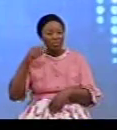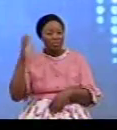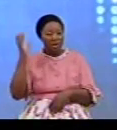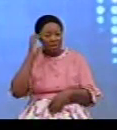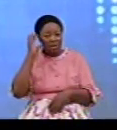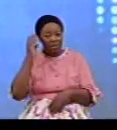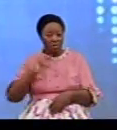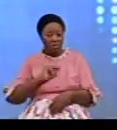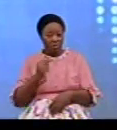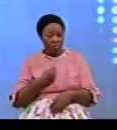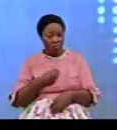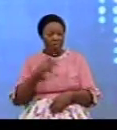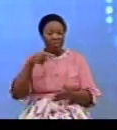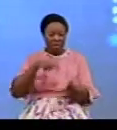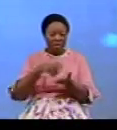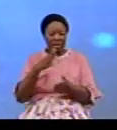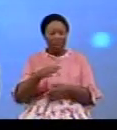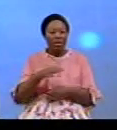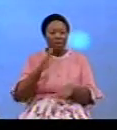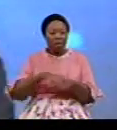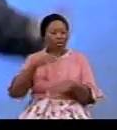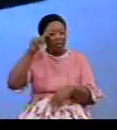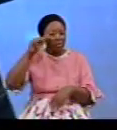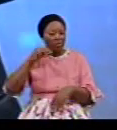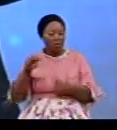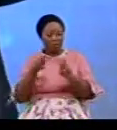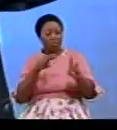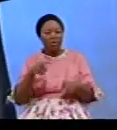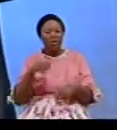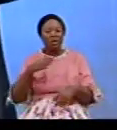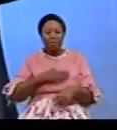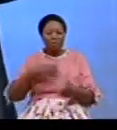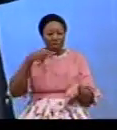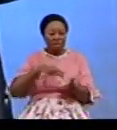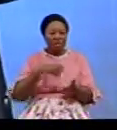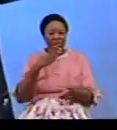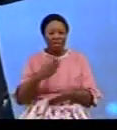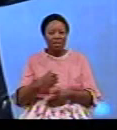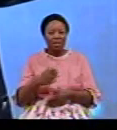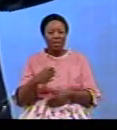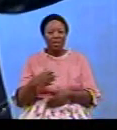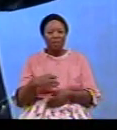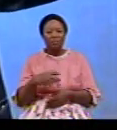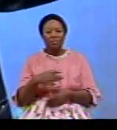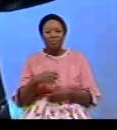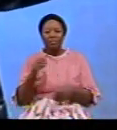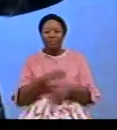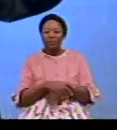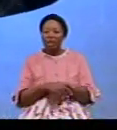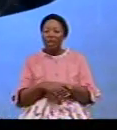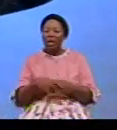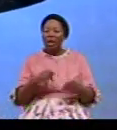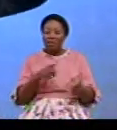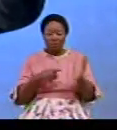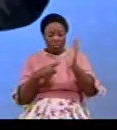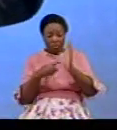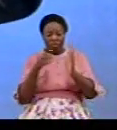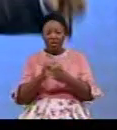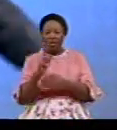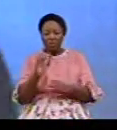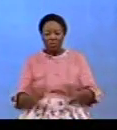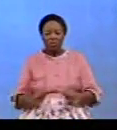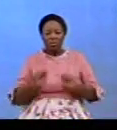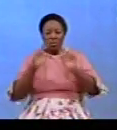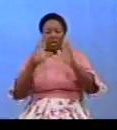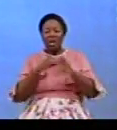Please on make sure you stand up. Our counselors are there. Indicate they want to take your details, your life, your